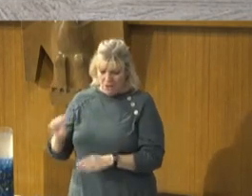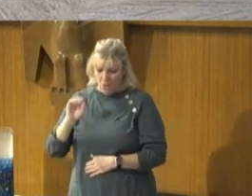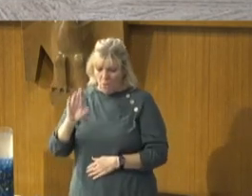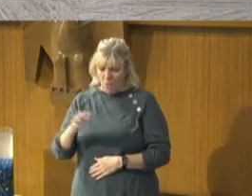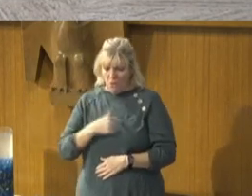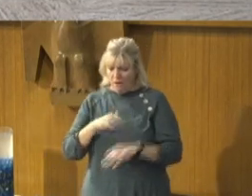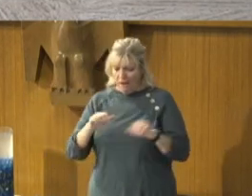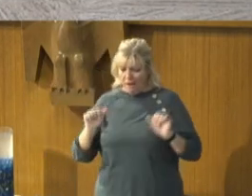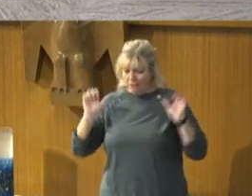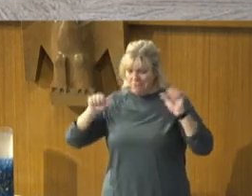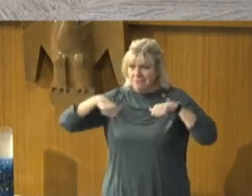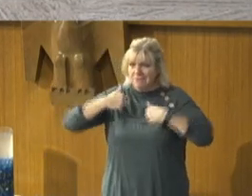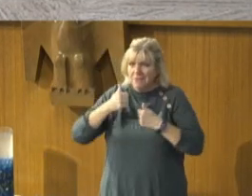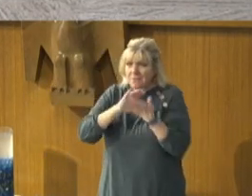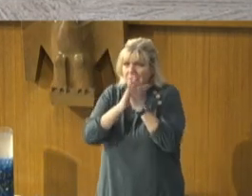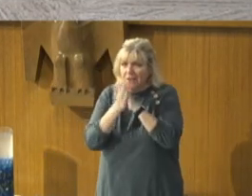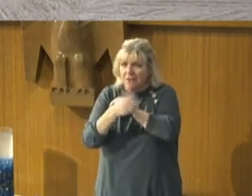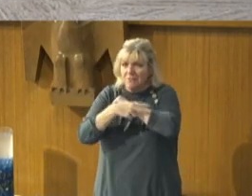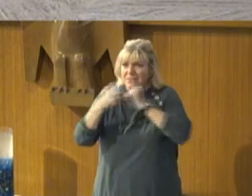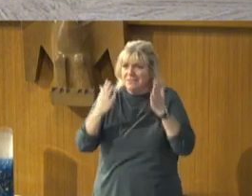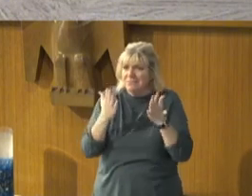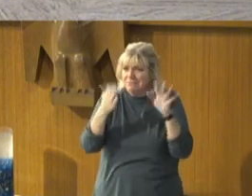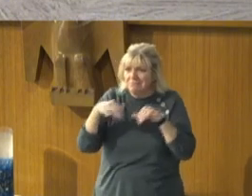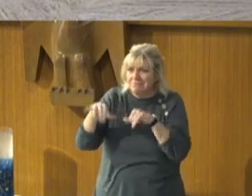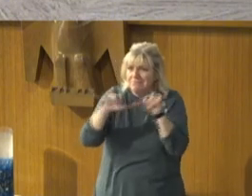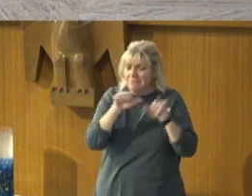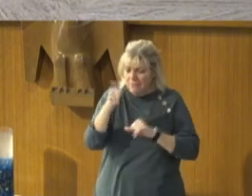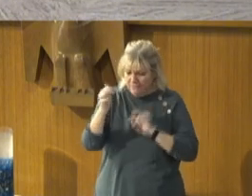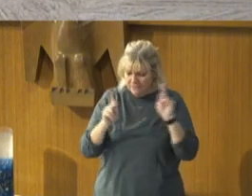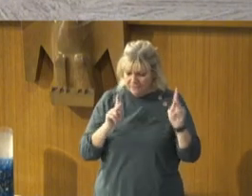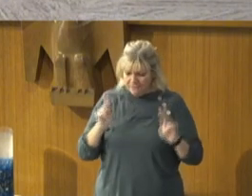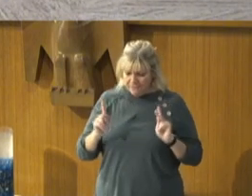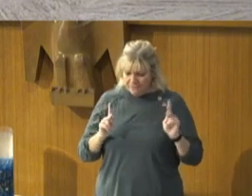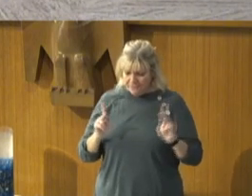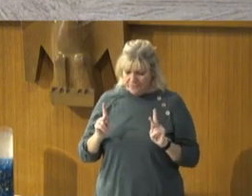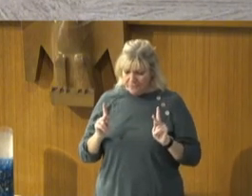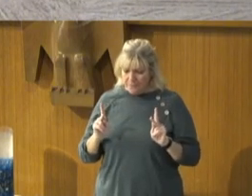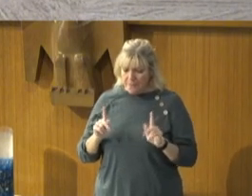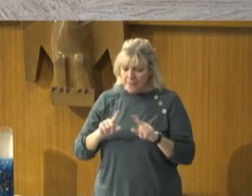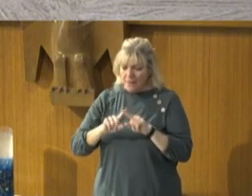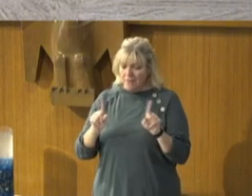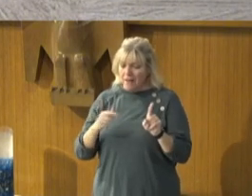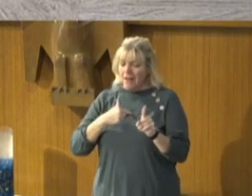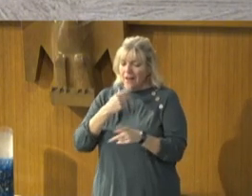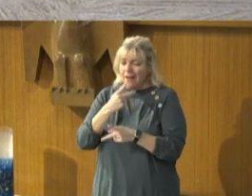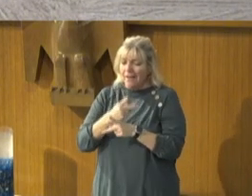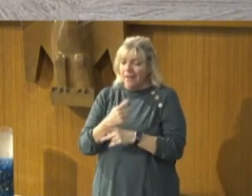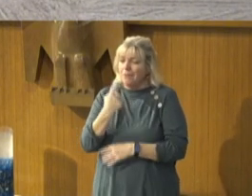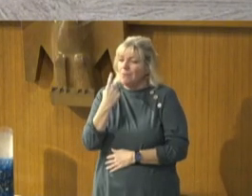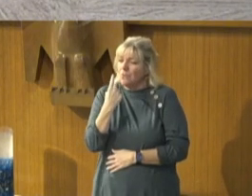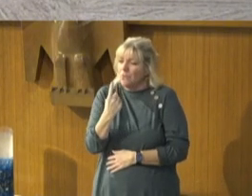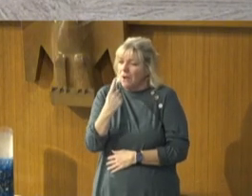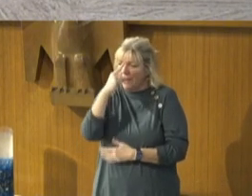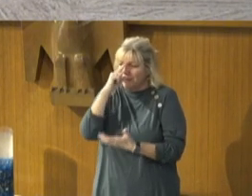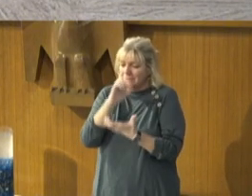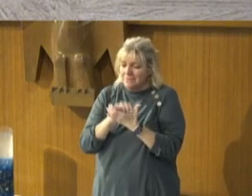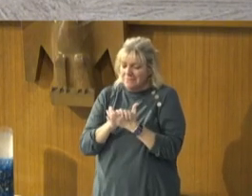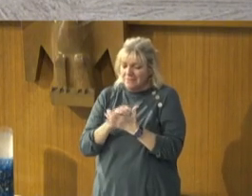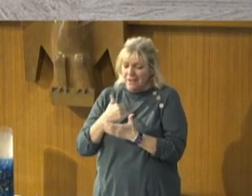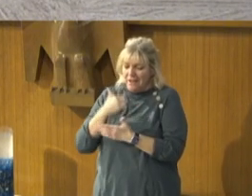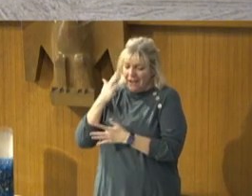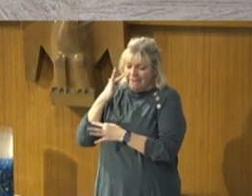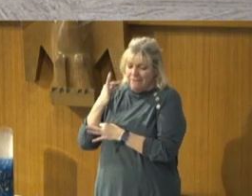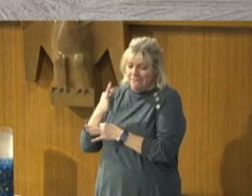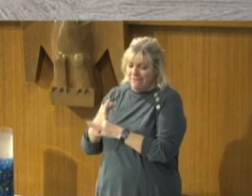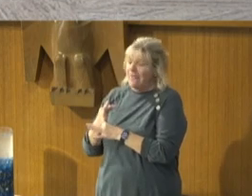pilgrim's cloak, or be a common thief. I've kept this single faith, I have